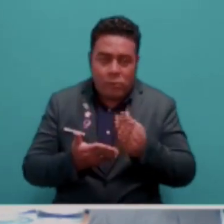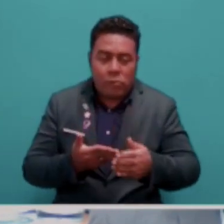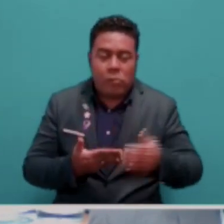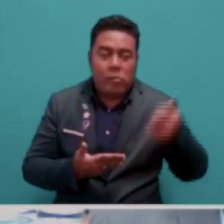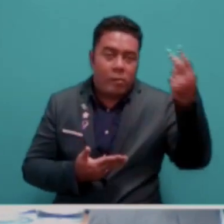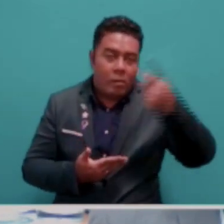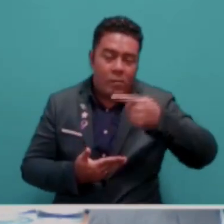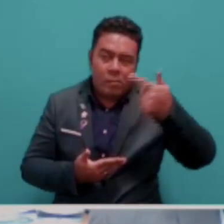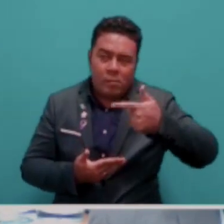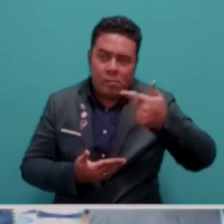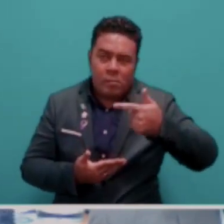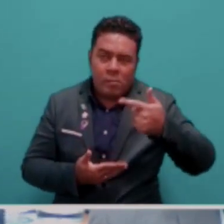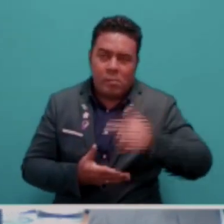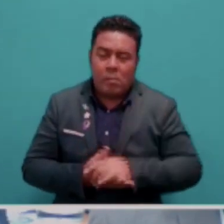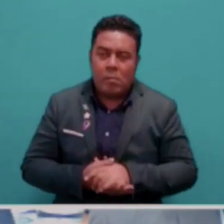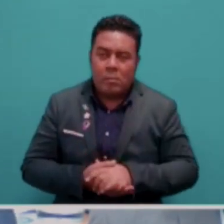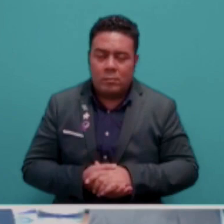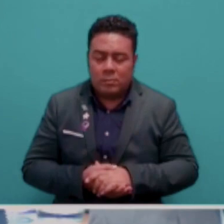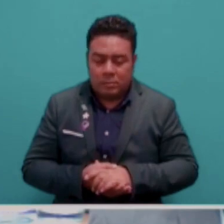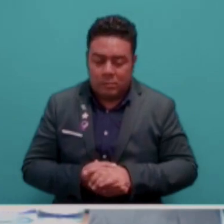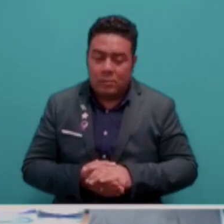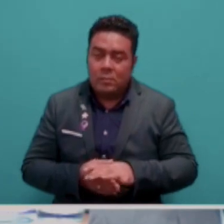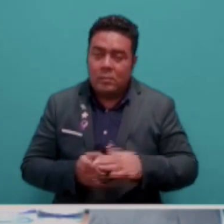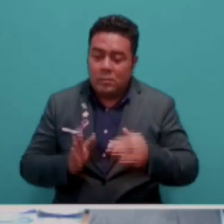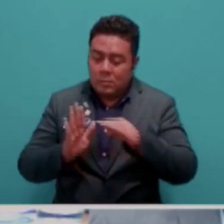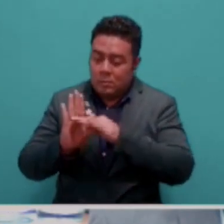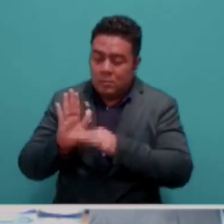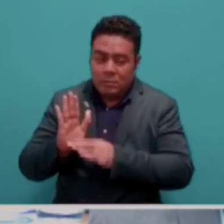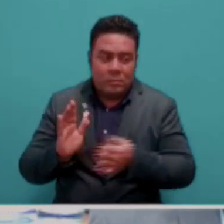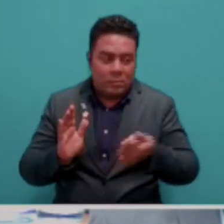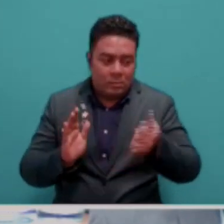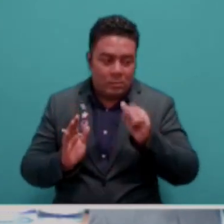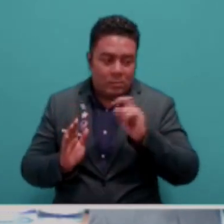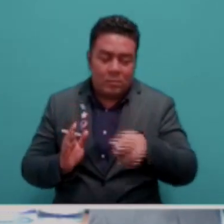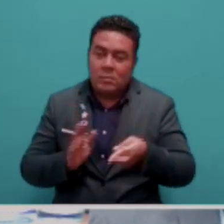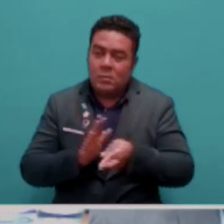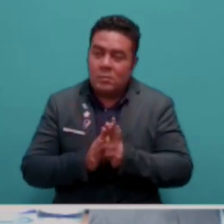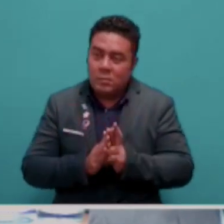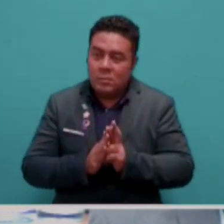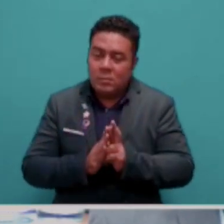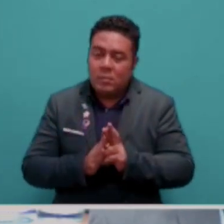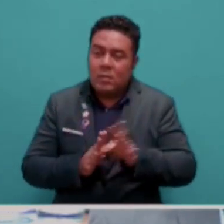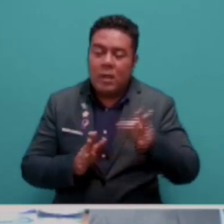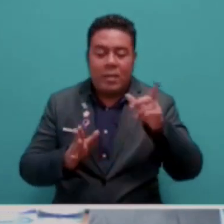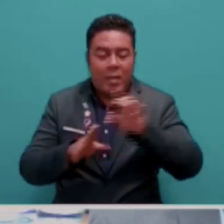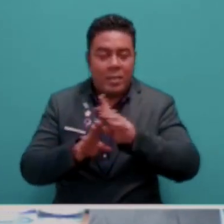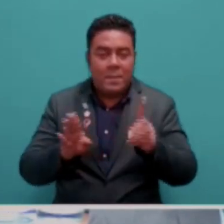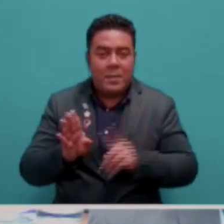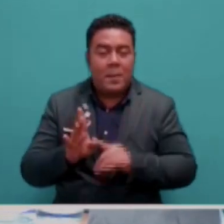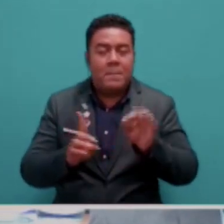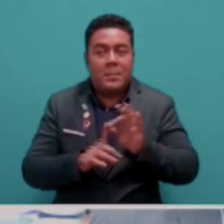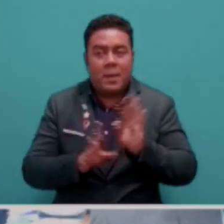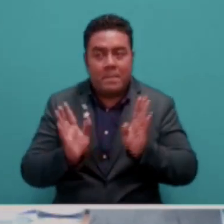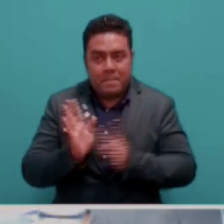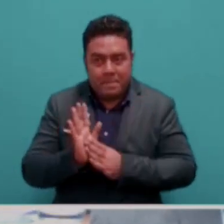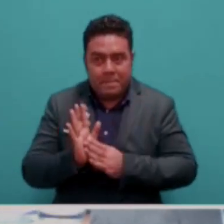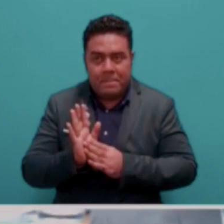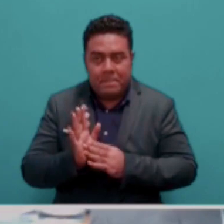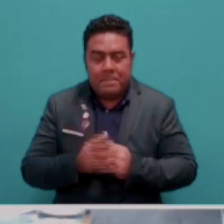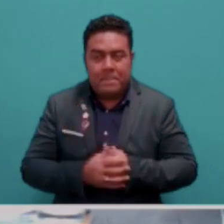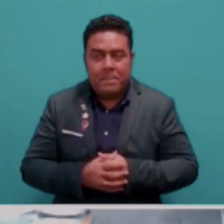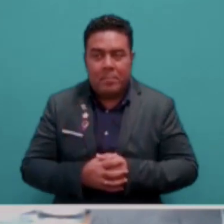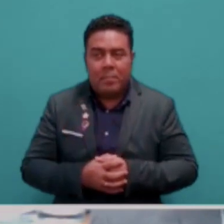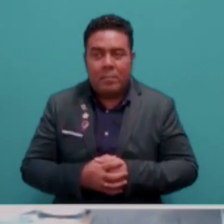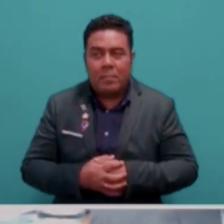well allows for this to be reviewed. I will not go into it. The Honorable Deputy Prime Minister, I will